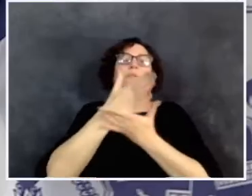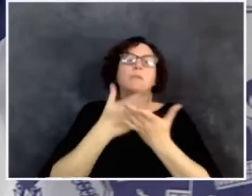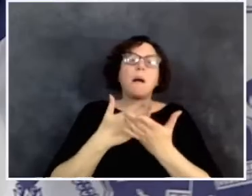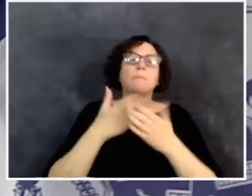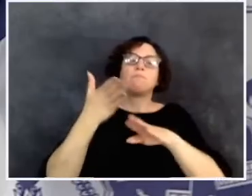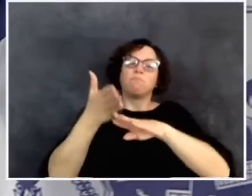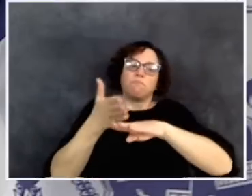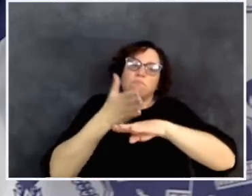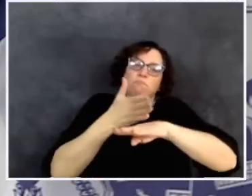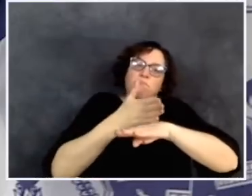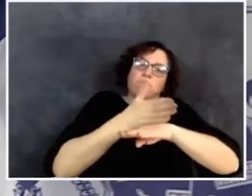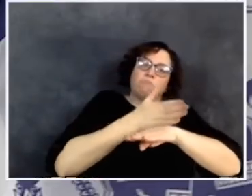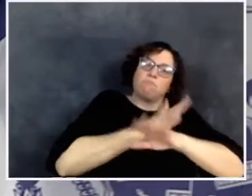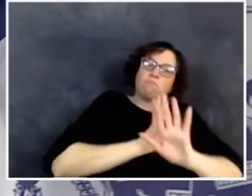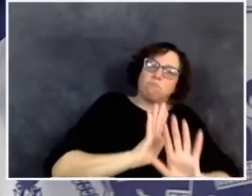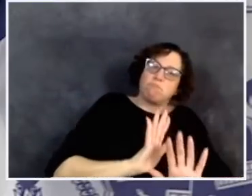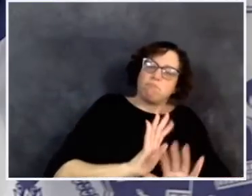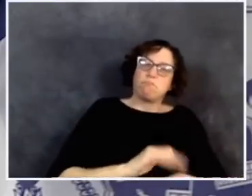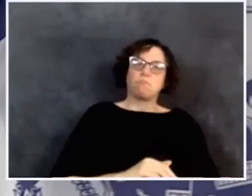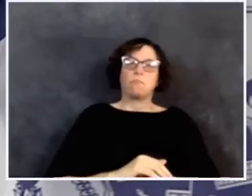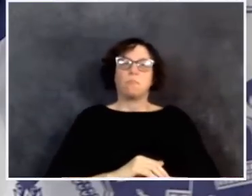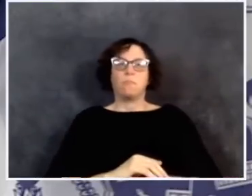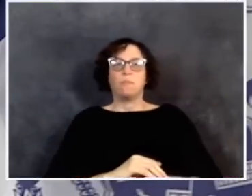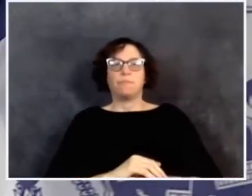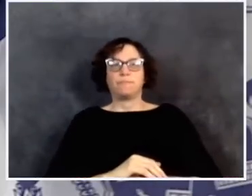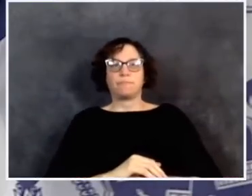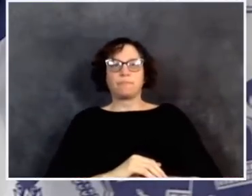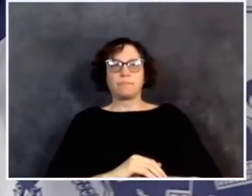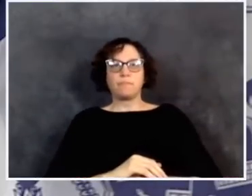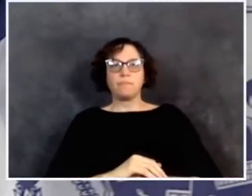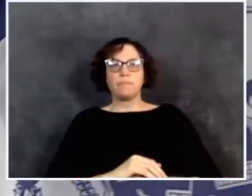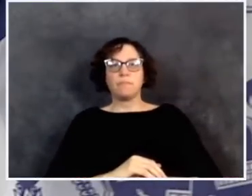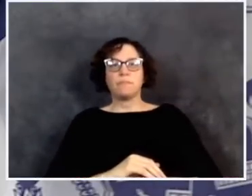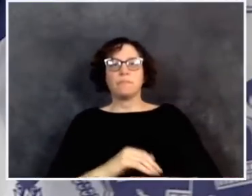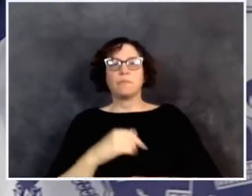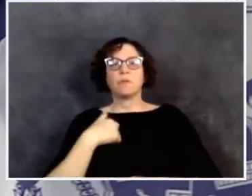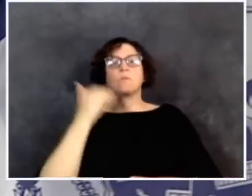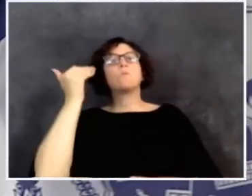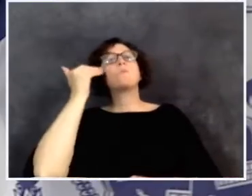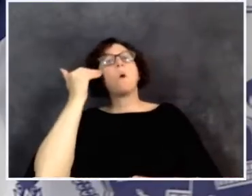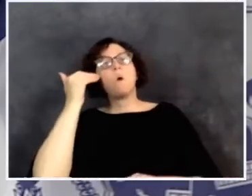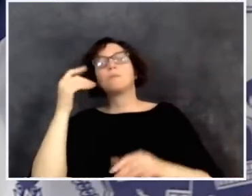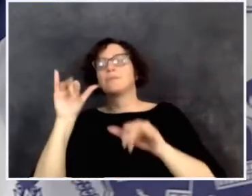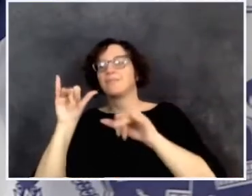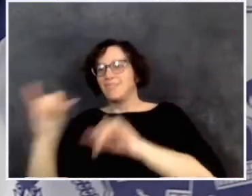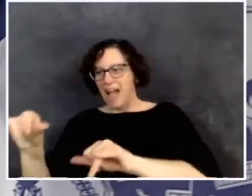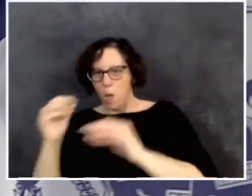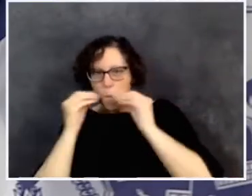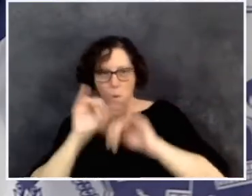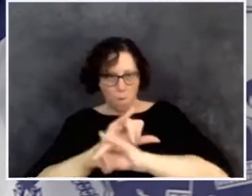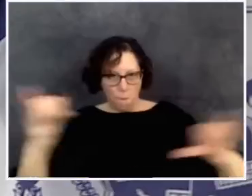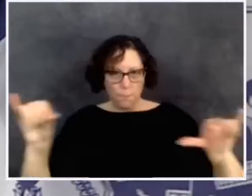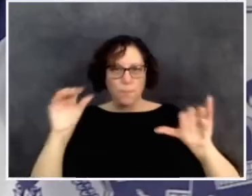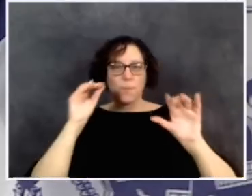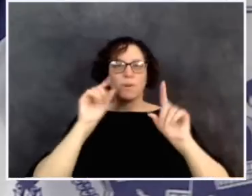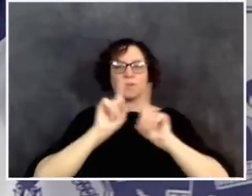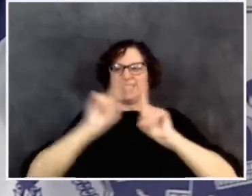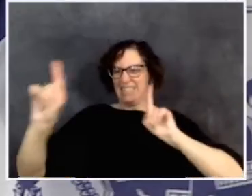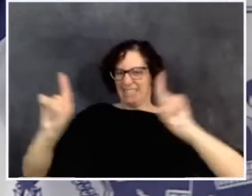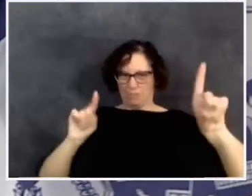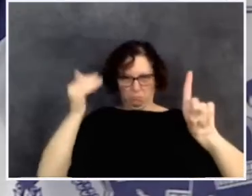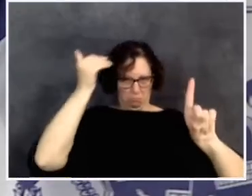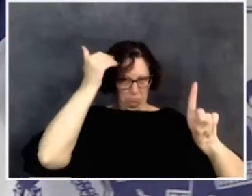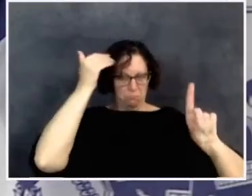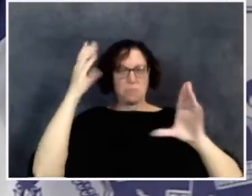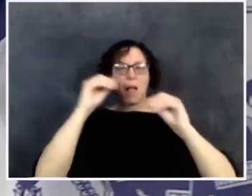place like a shelter in place and social distancing and keeping those tight. What it does not yet tell us